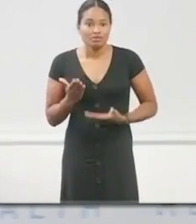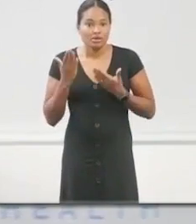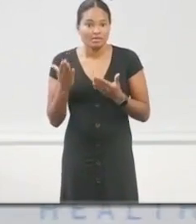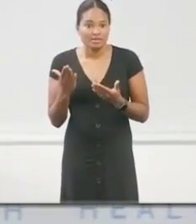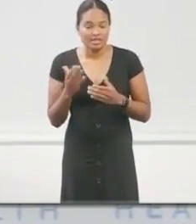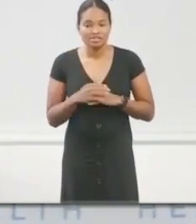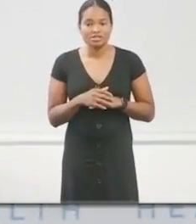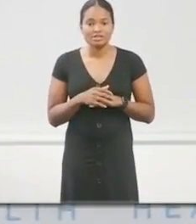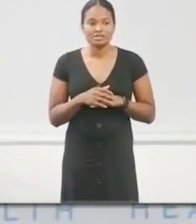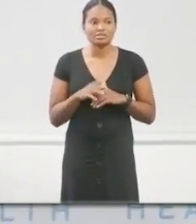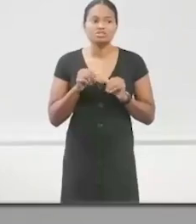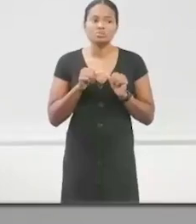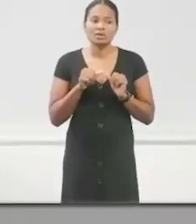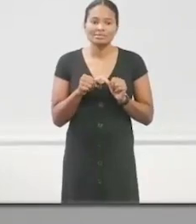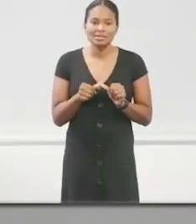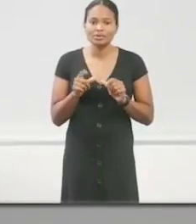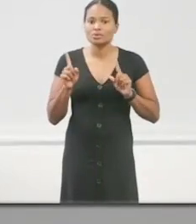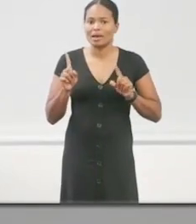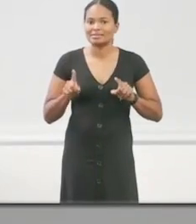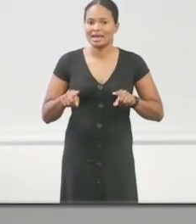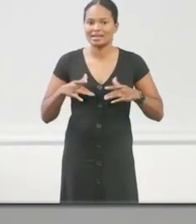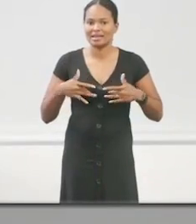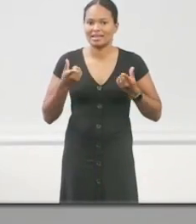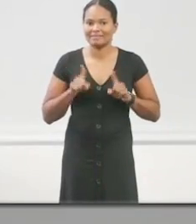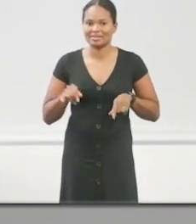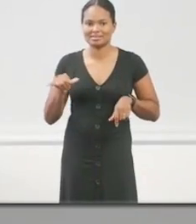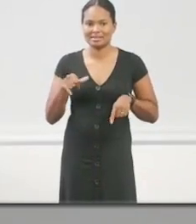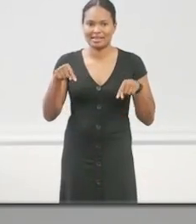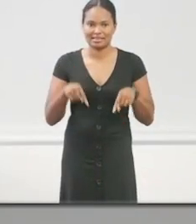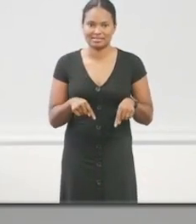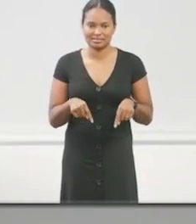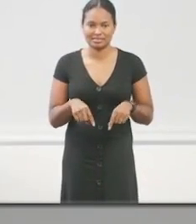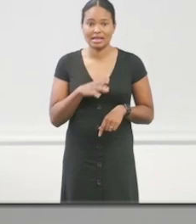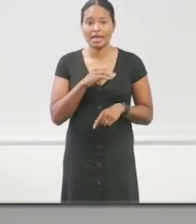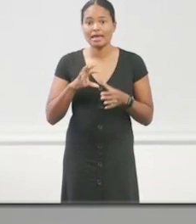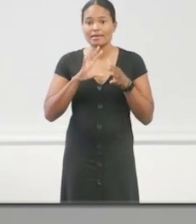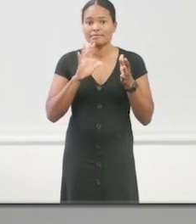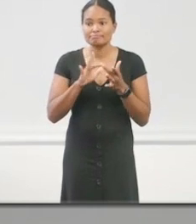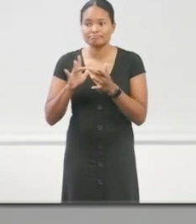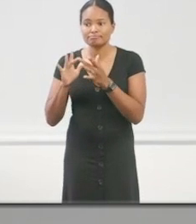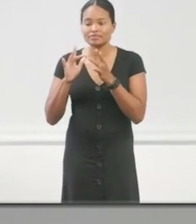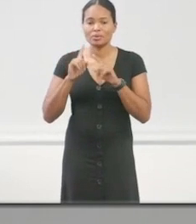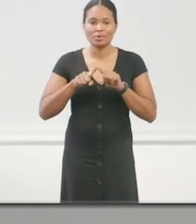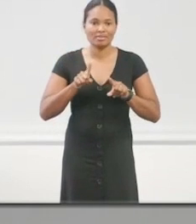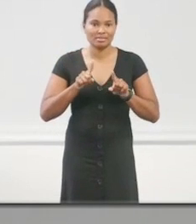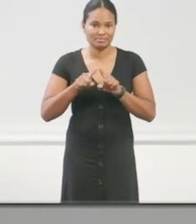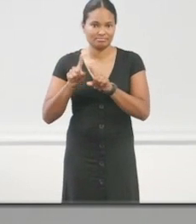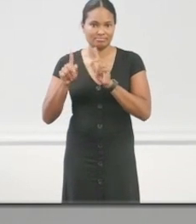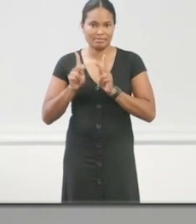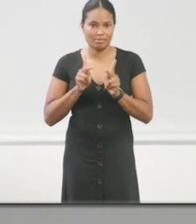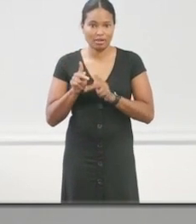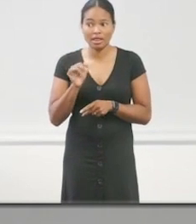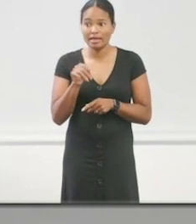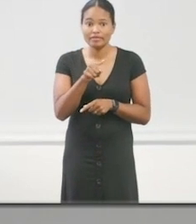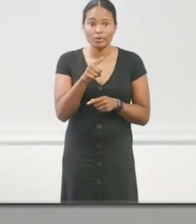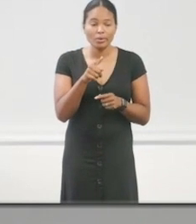keep attending events like this, but also connect with people at events like this. We're able to connect you with anybody here in the room, and if you've heard